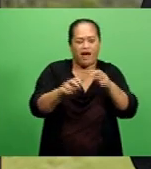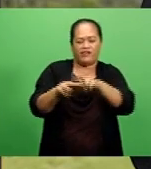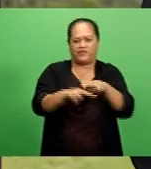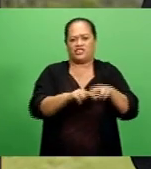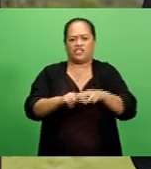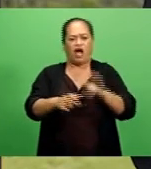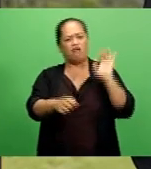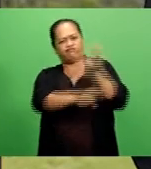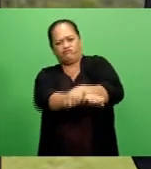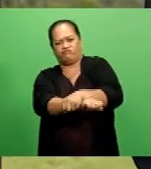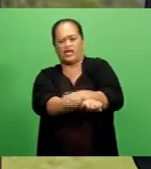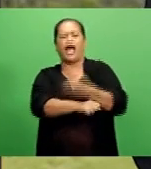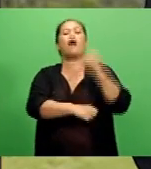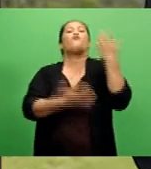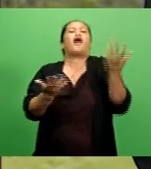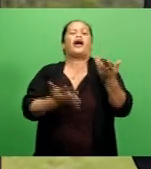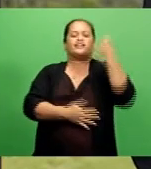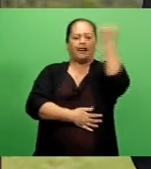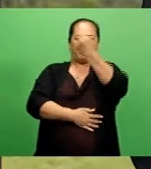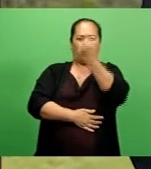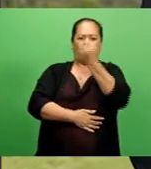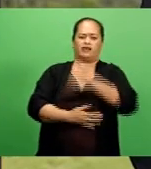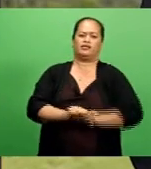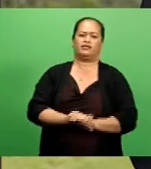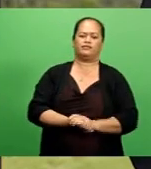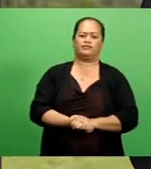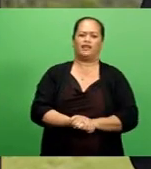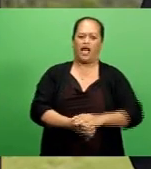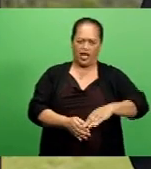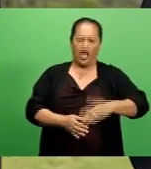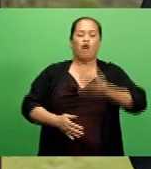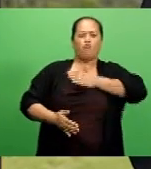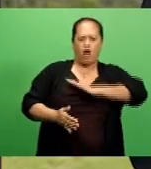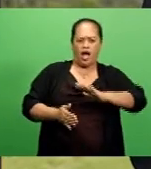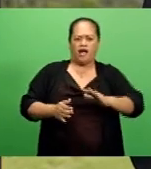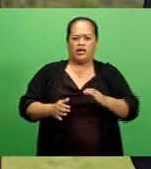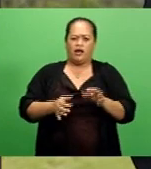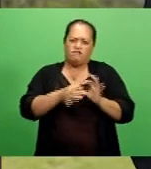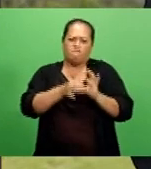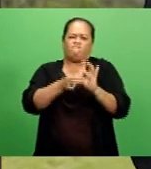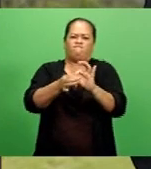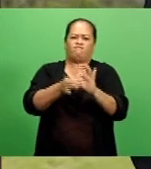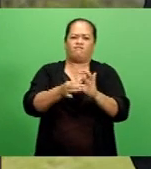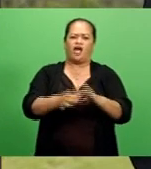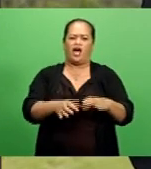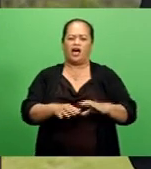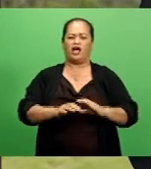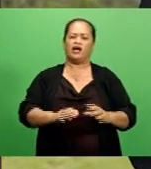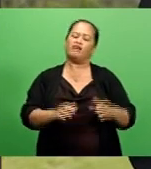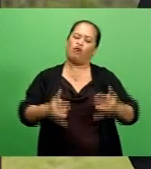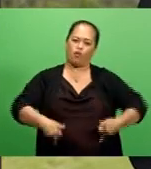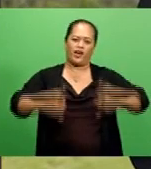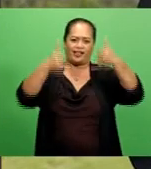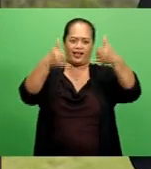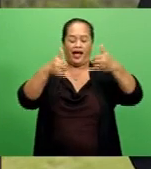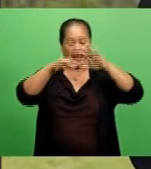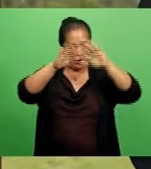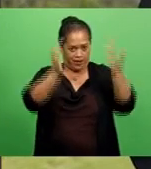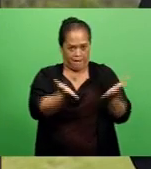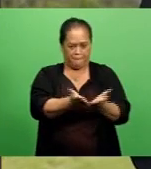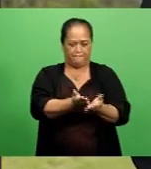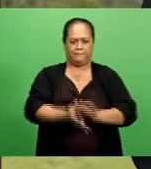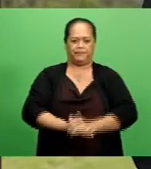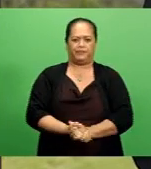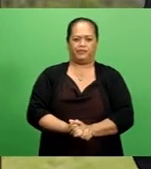she can complete the journey with the team at the World Cup. As Caroline Tavi reports, Leoningila is putting in the hard yards and making